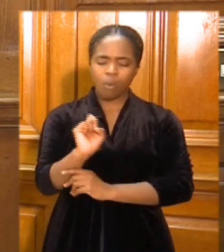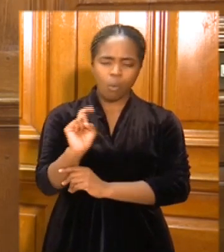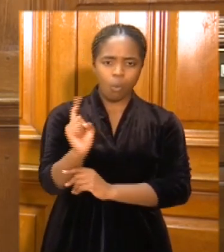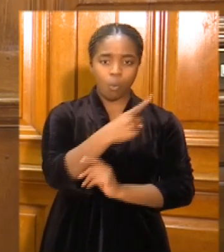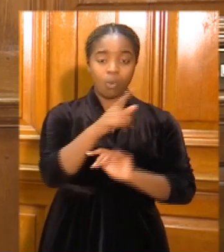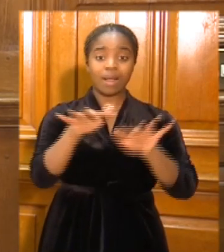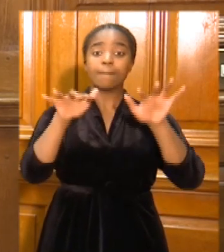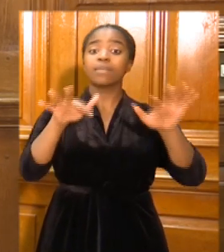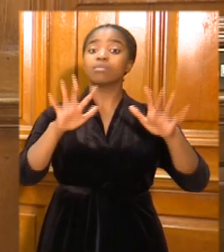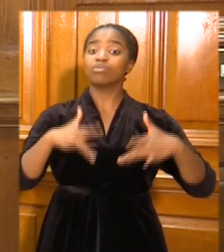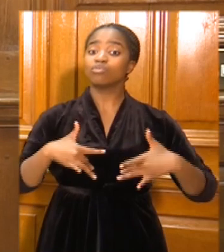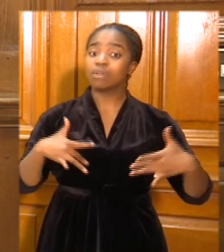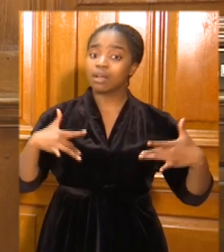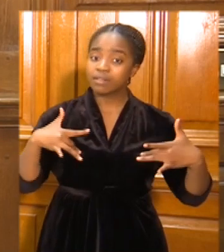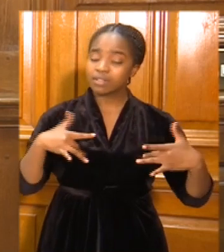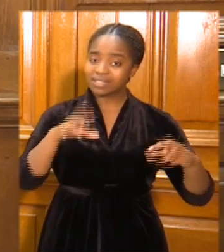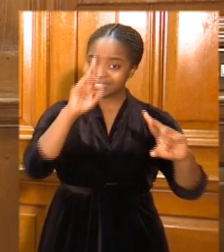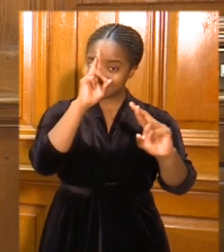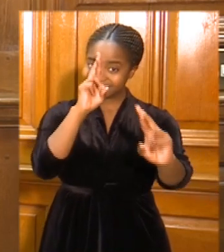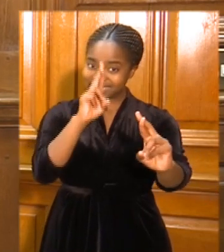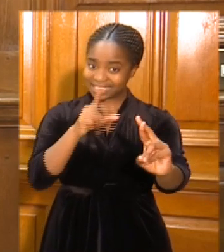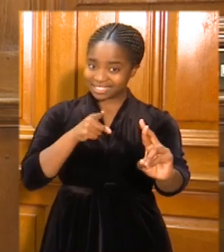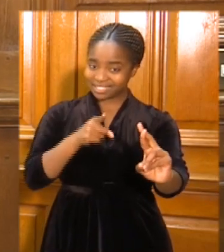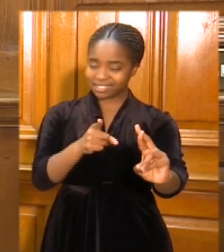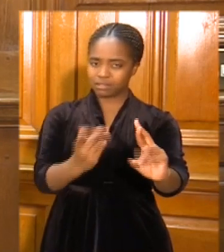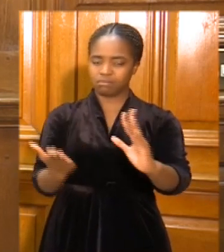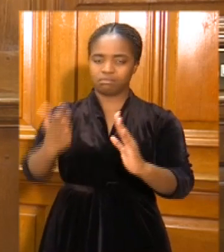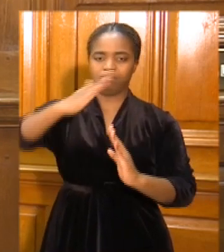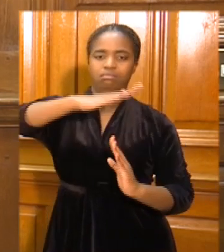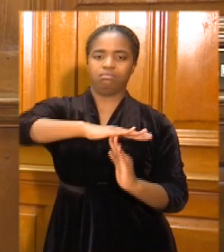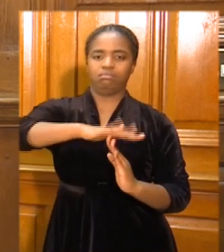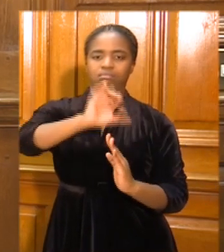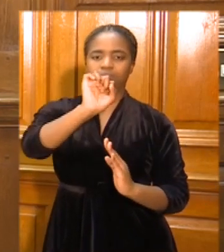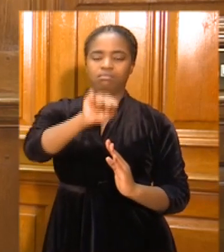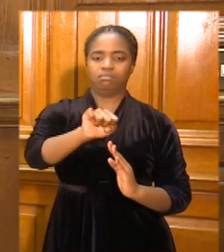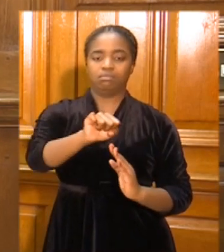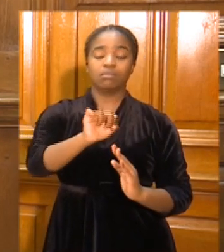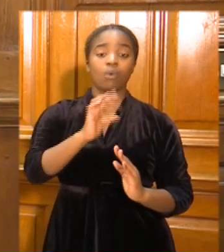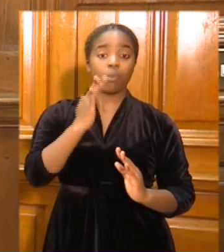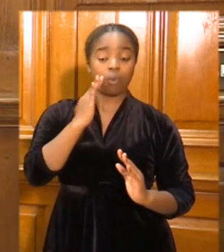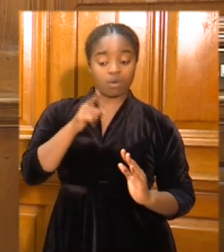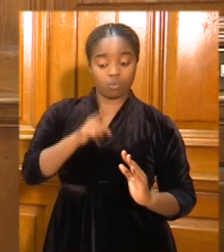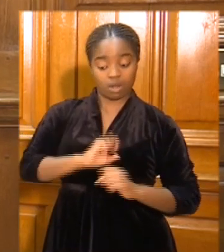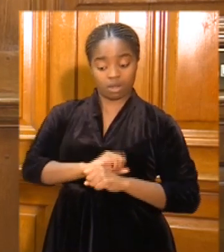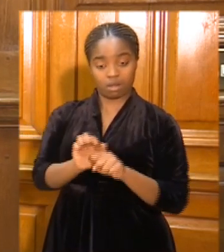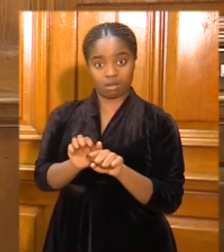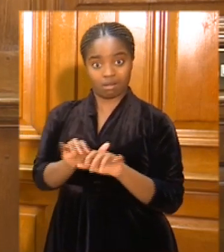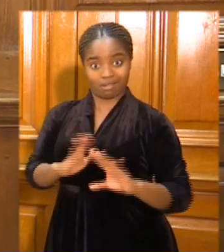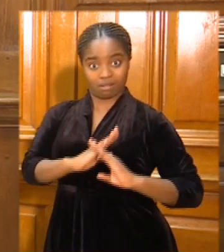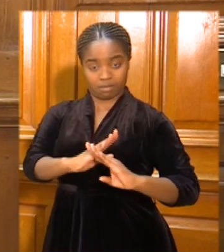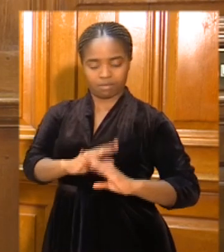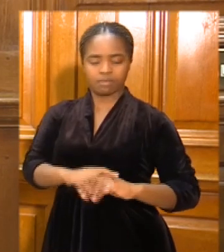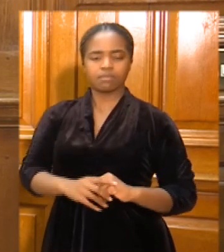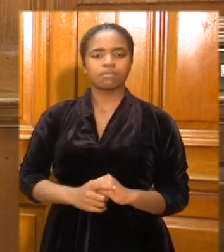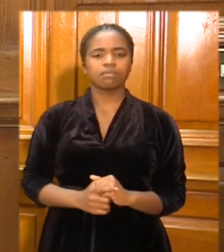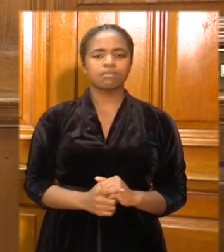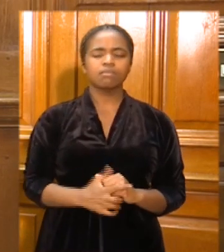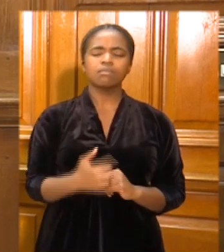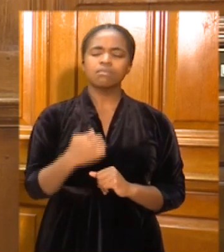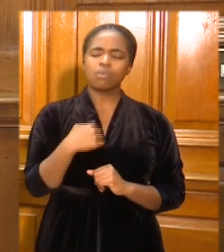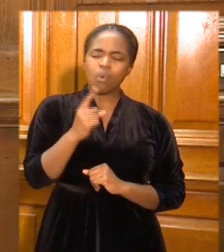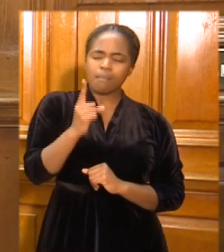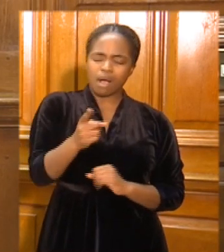people to life and dignity stands at the center of our response to the coronavirus, and that we must